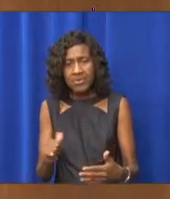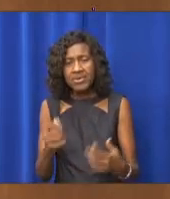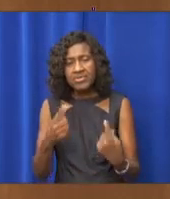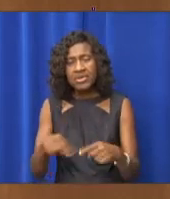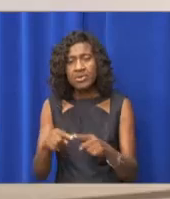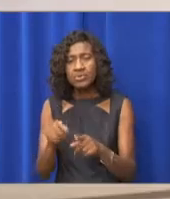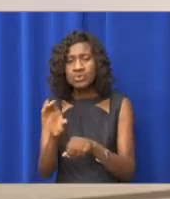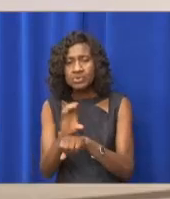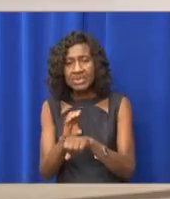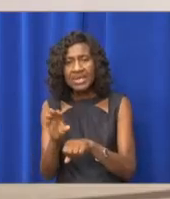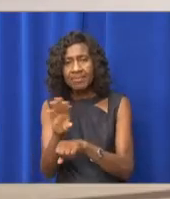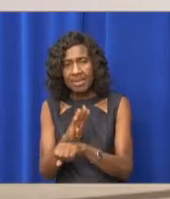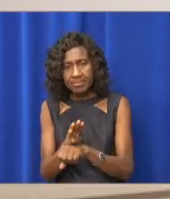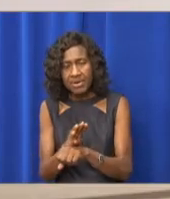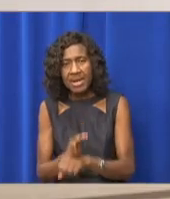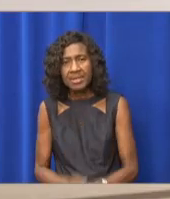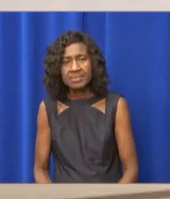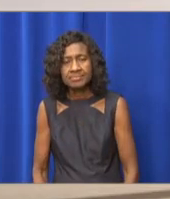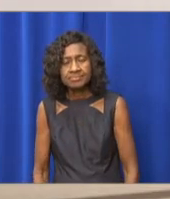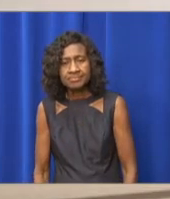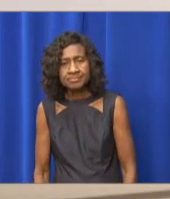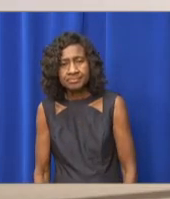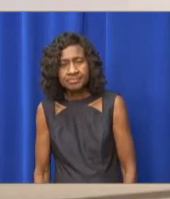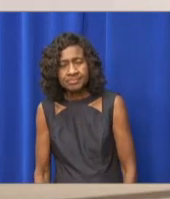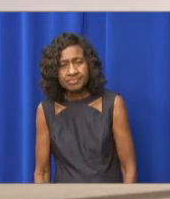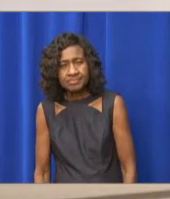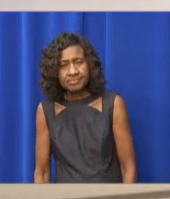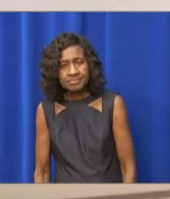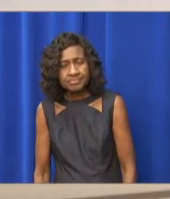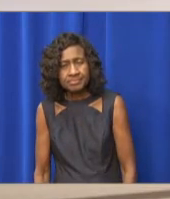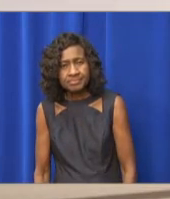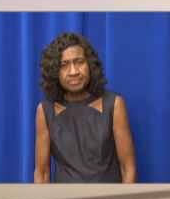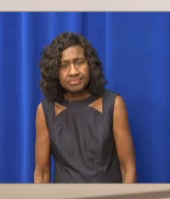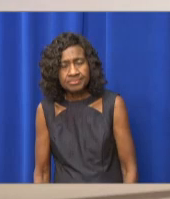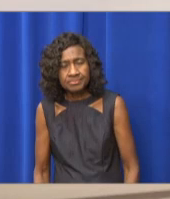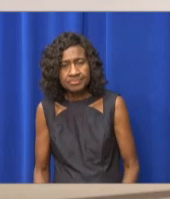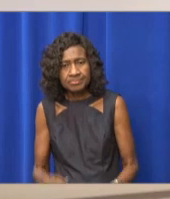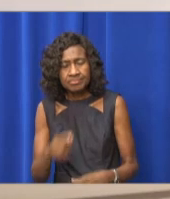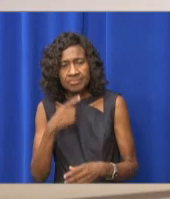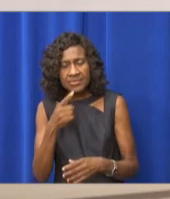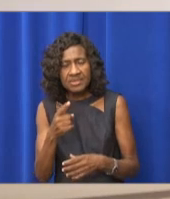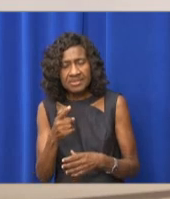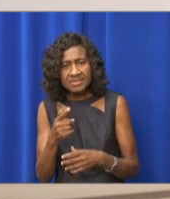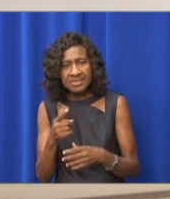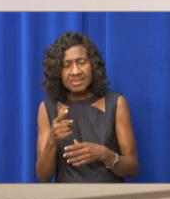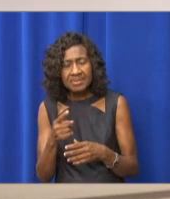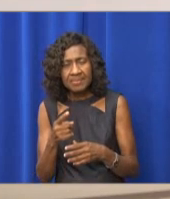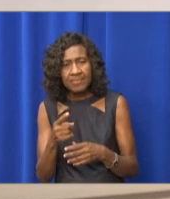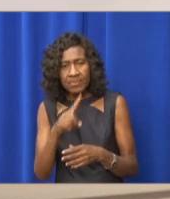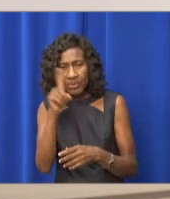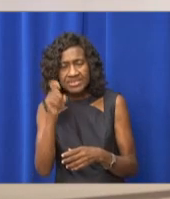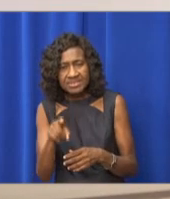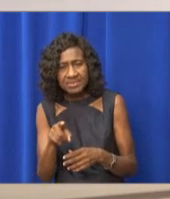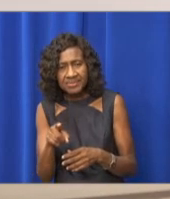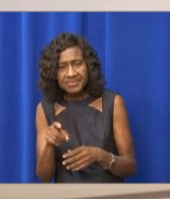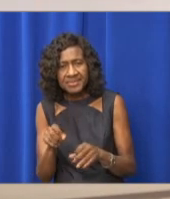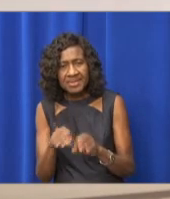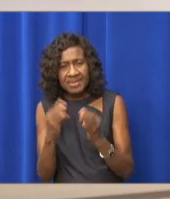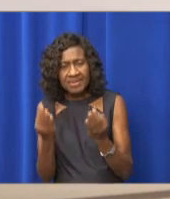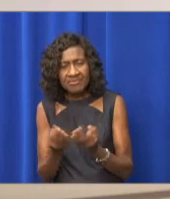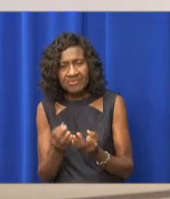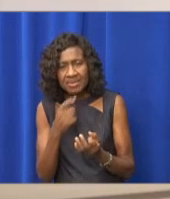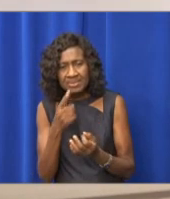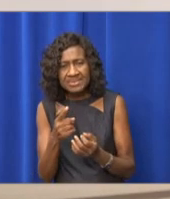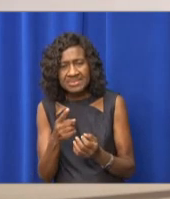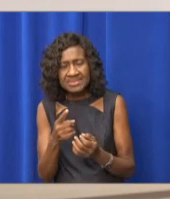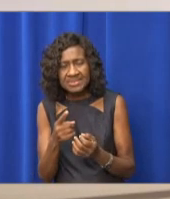Okay, and one final question in relation to the isolation. I had a family reach out to me who are on that flight, and they have a